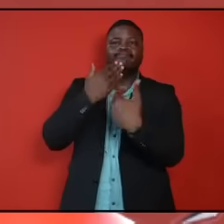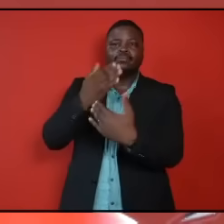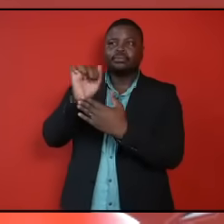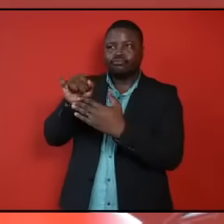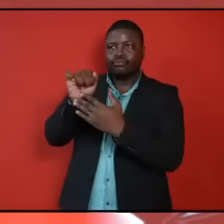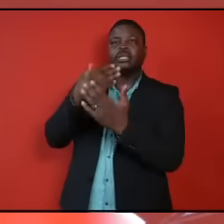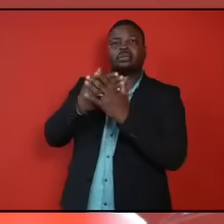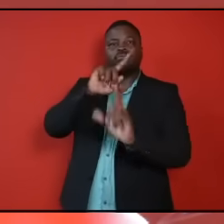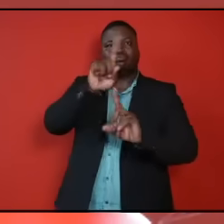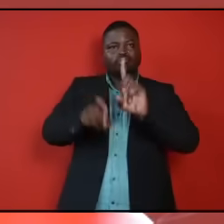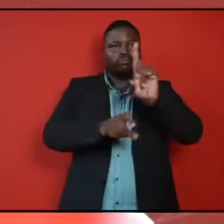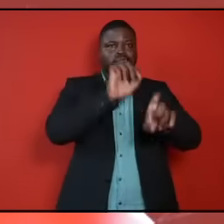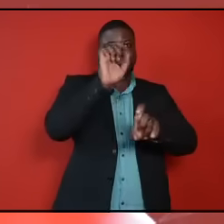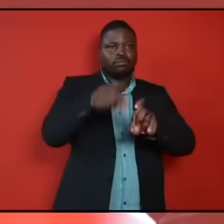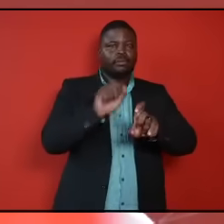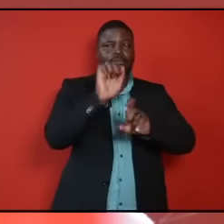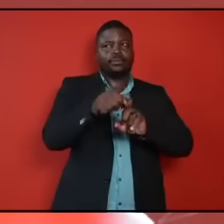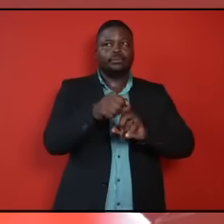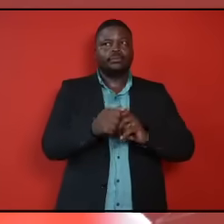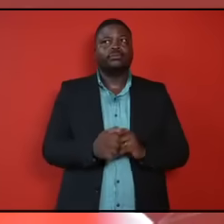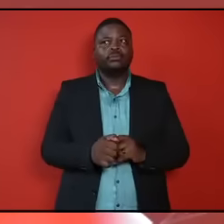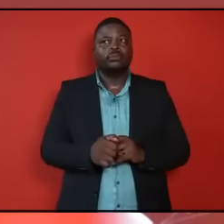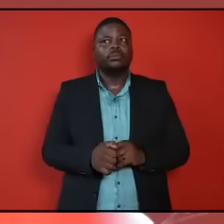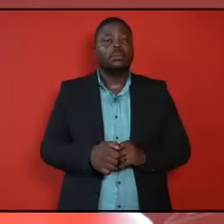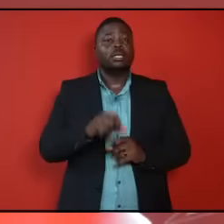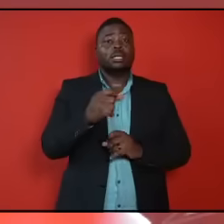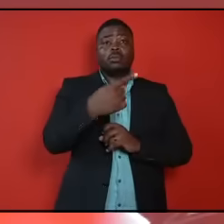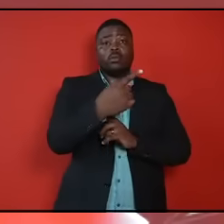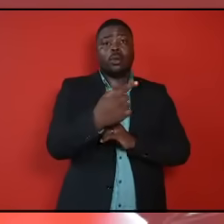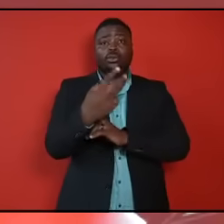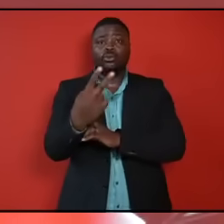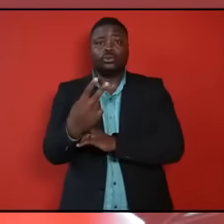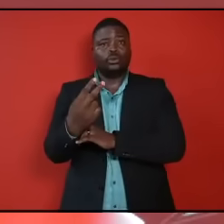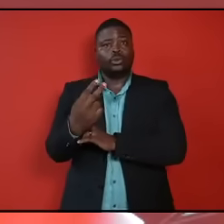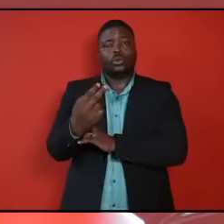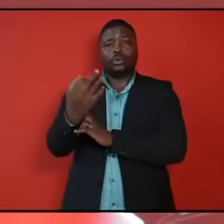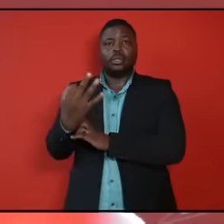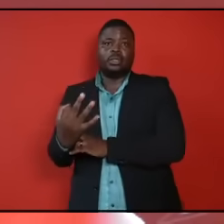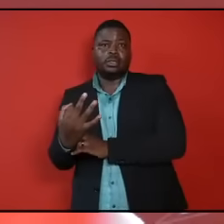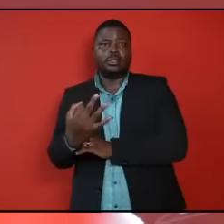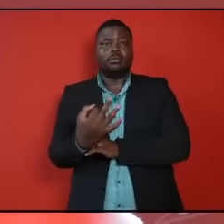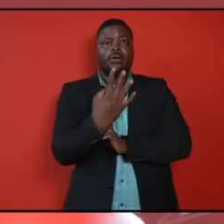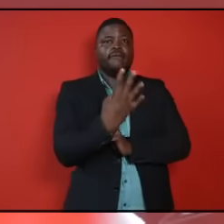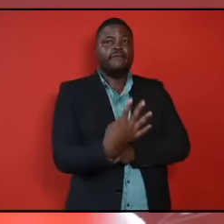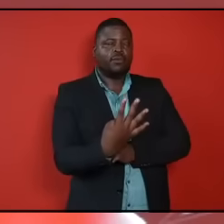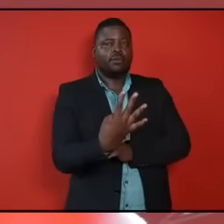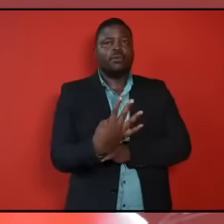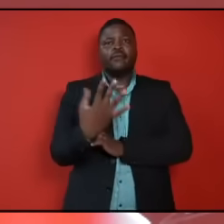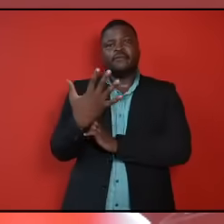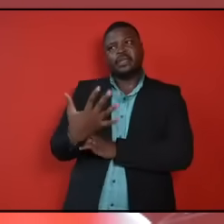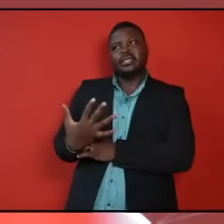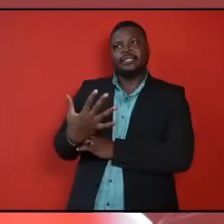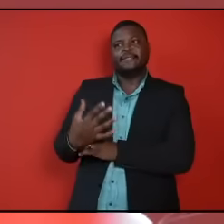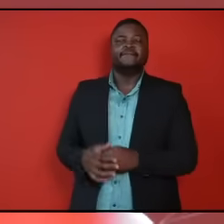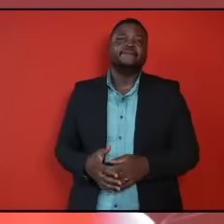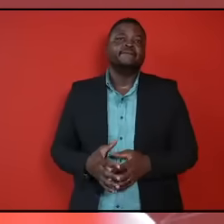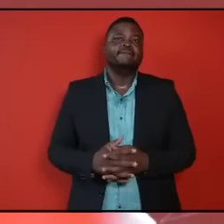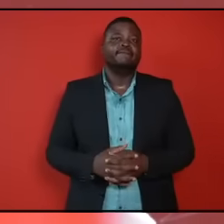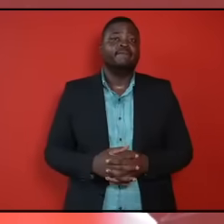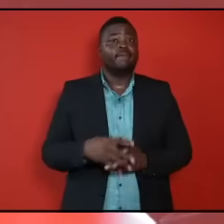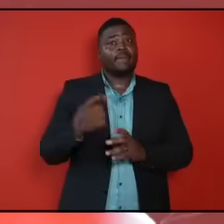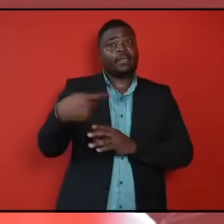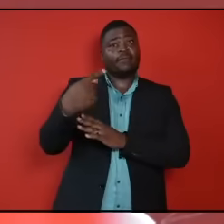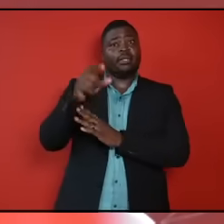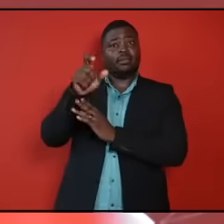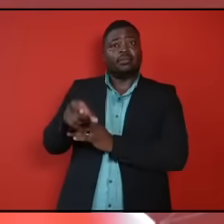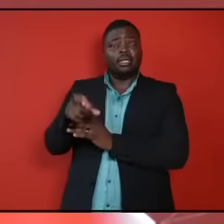round. You'll be number 1. You'll be number 2. You'll be number 3. You'll be number 4. You'll be number 5. Let's go to number